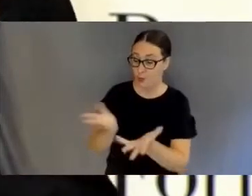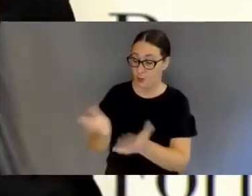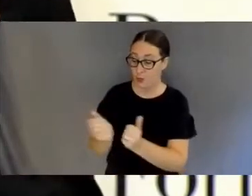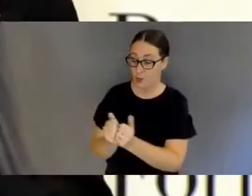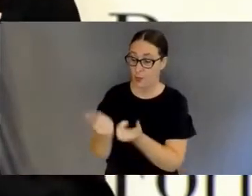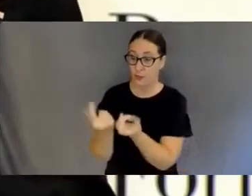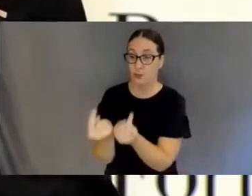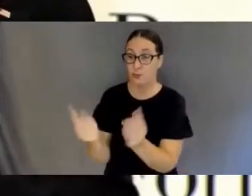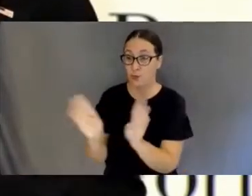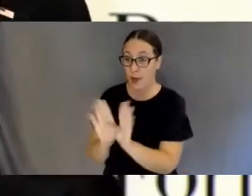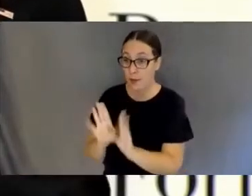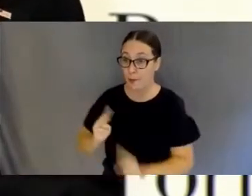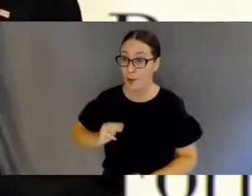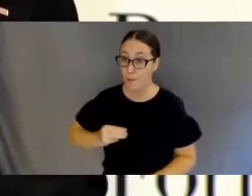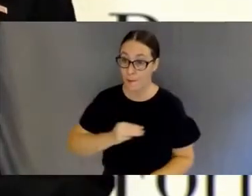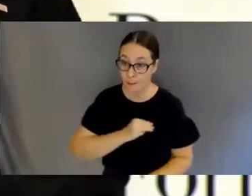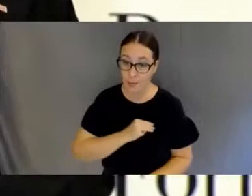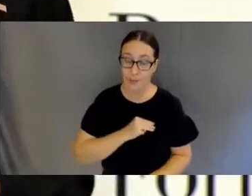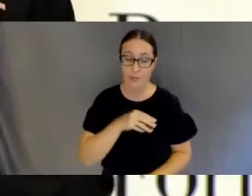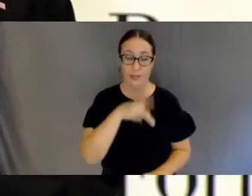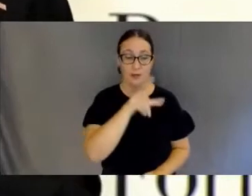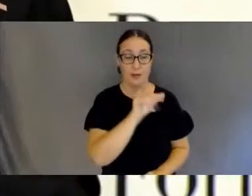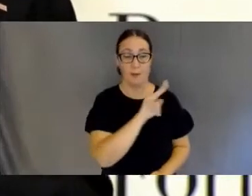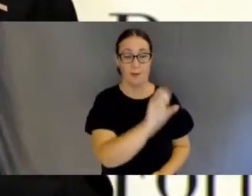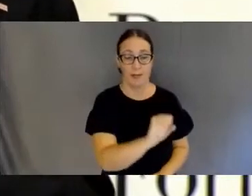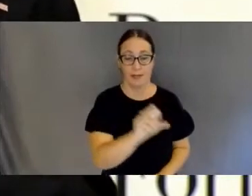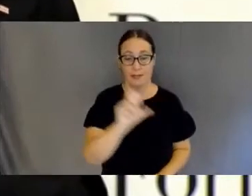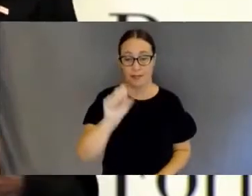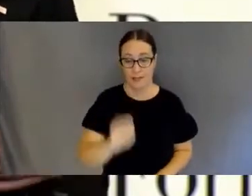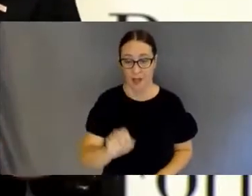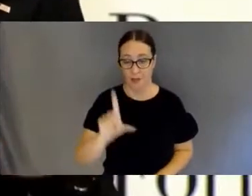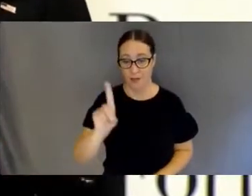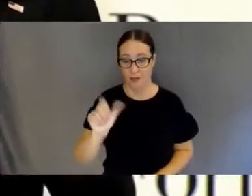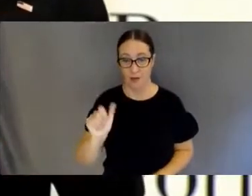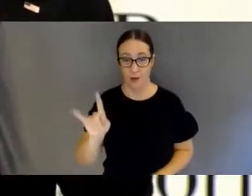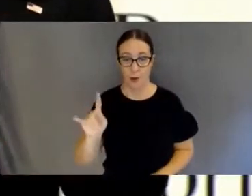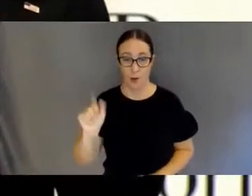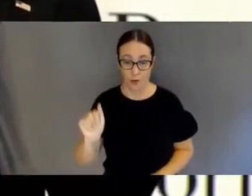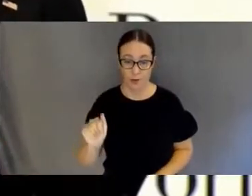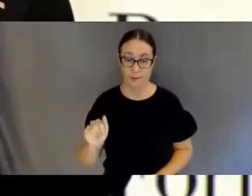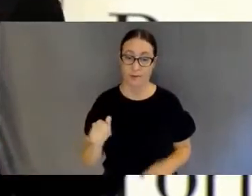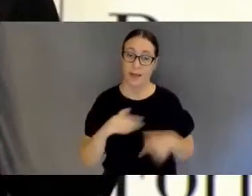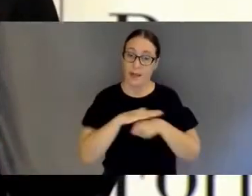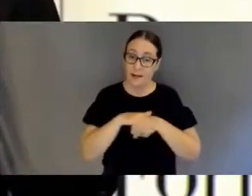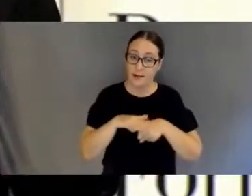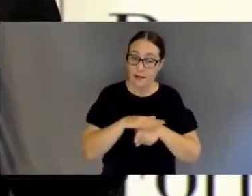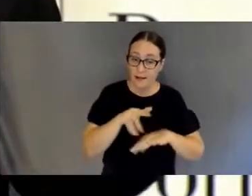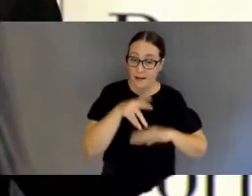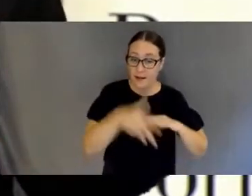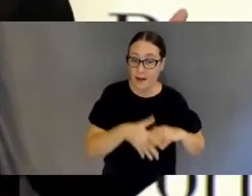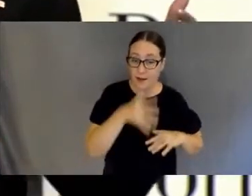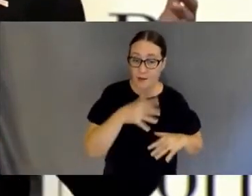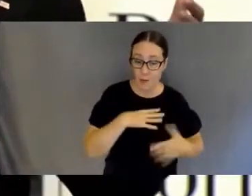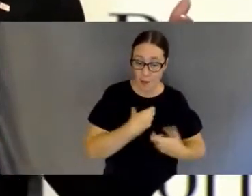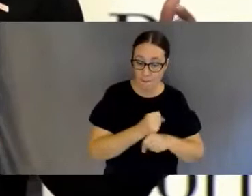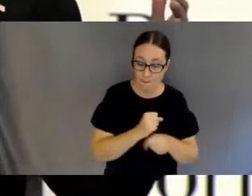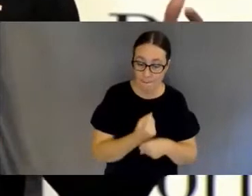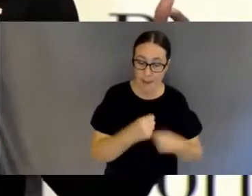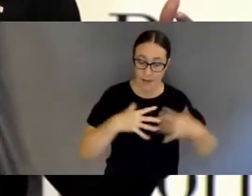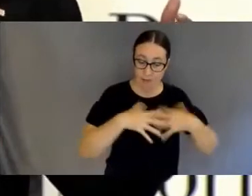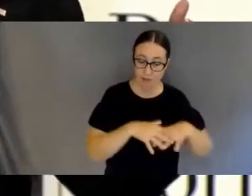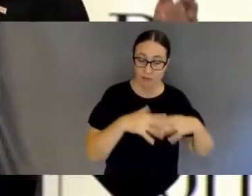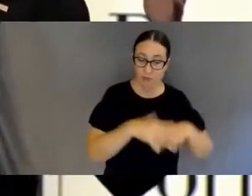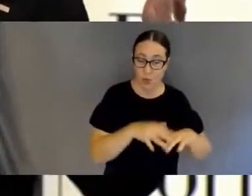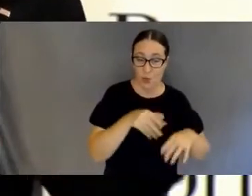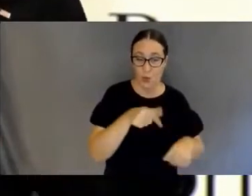South Dakota, where Native women are making quilts that are important to their community, knowing there is a